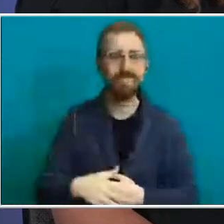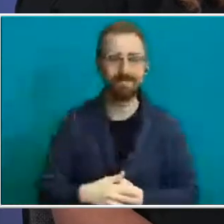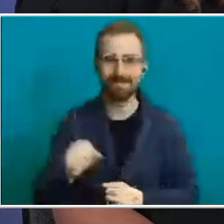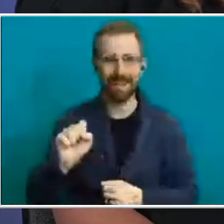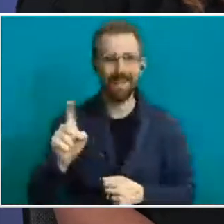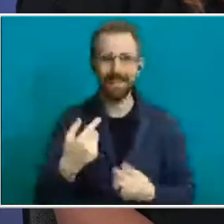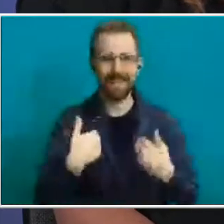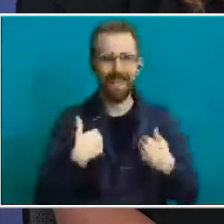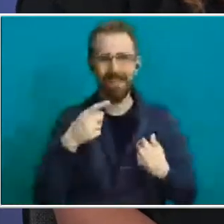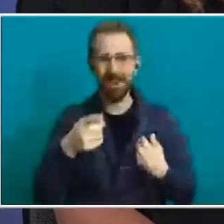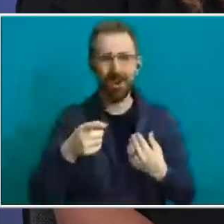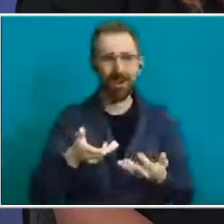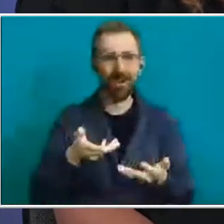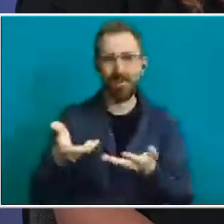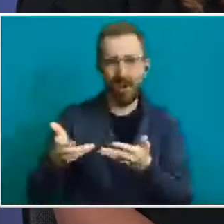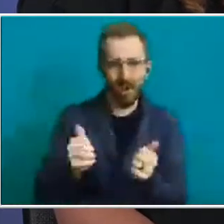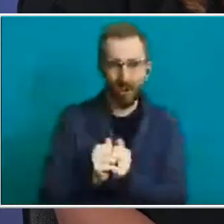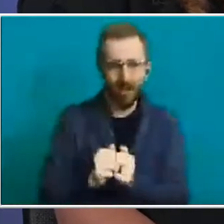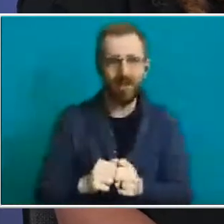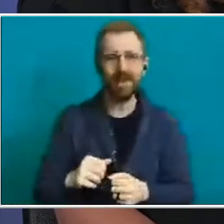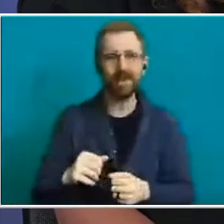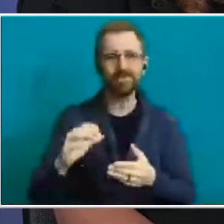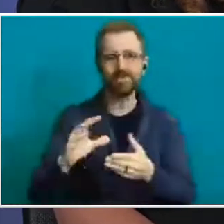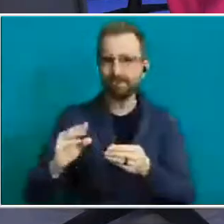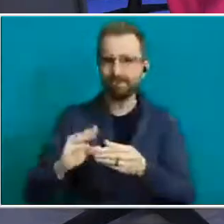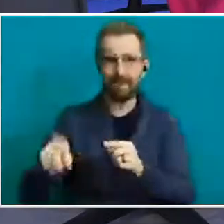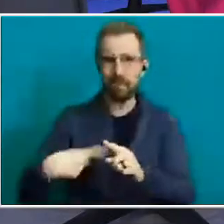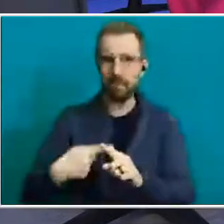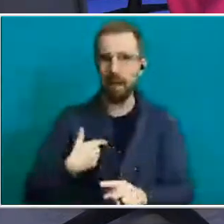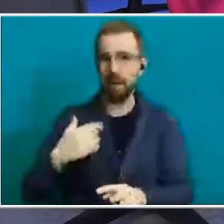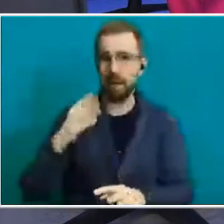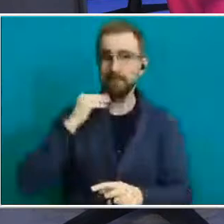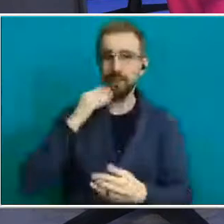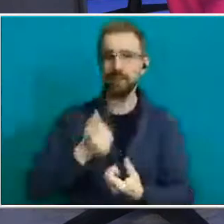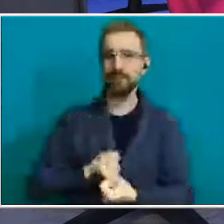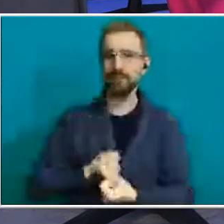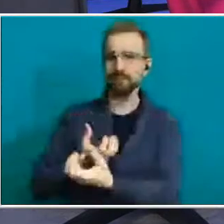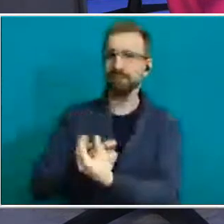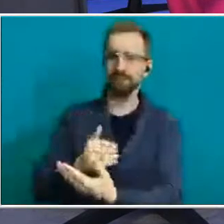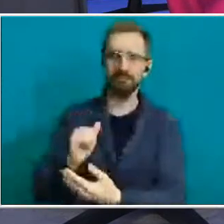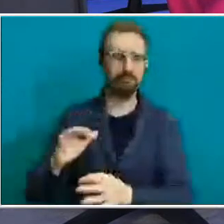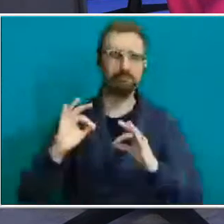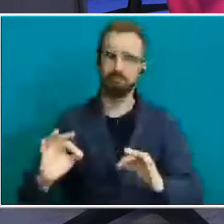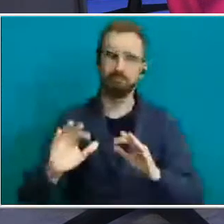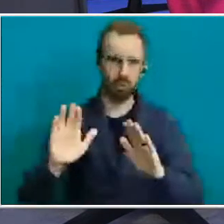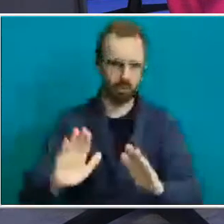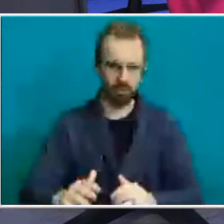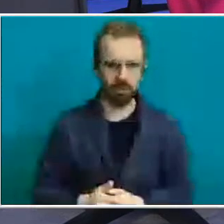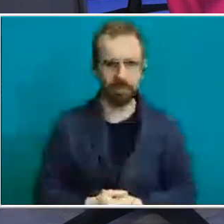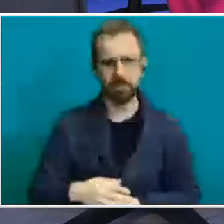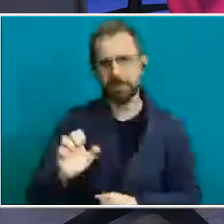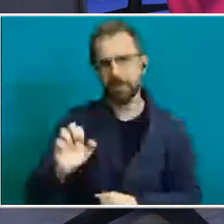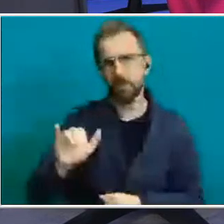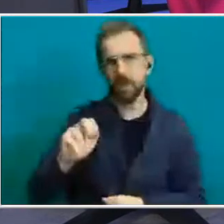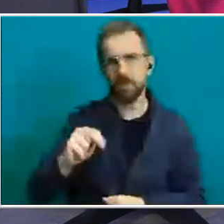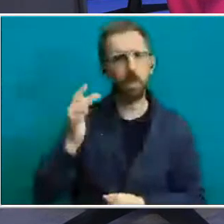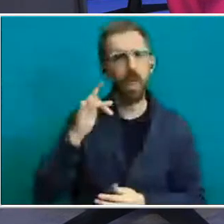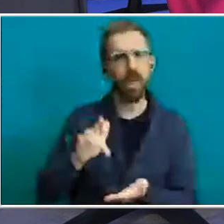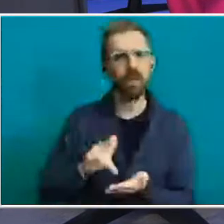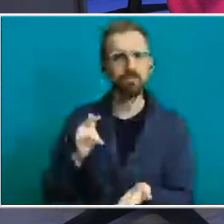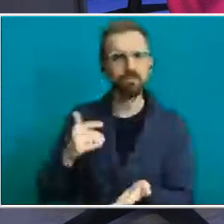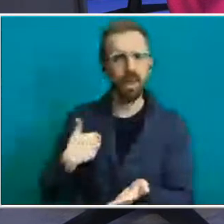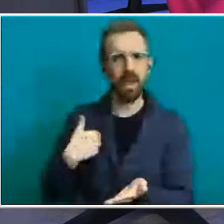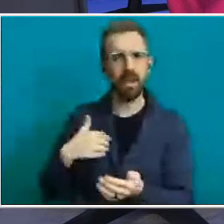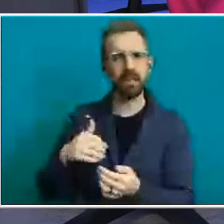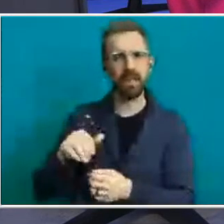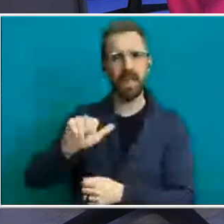talk to and tell somebody about what you're going through is great. Yeah. So Erin, why is it such a big advantage to have an athletic trainer that's always on